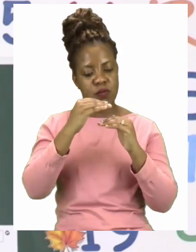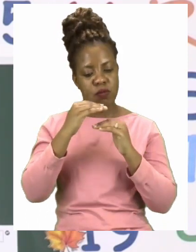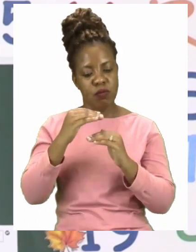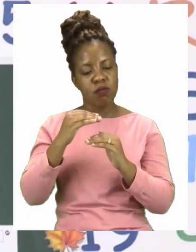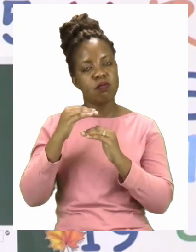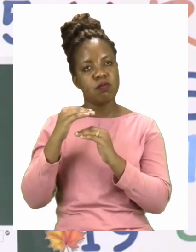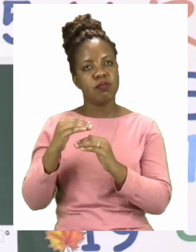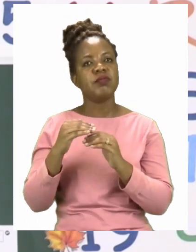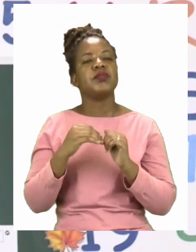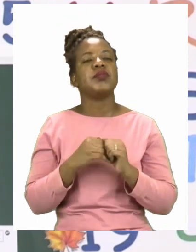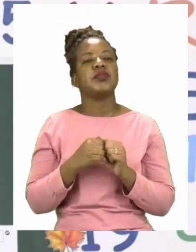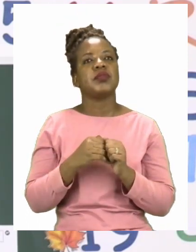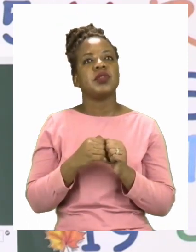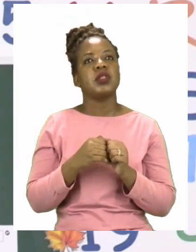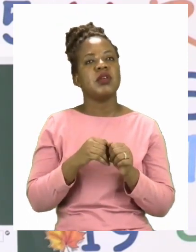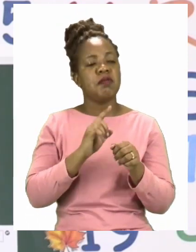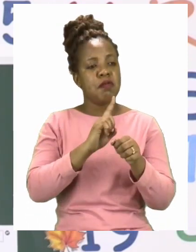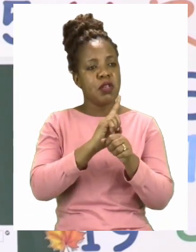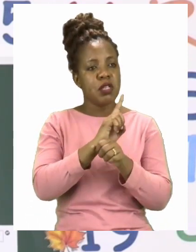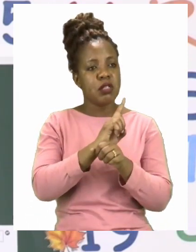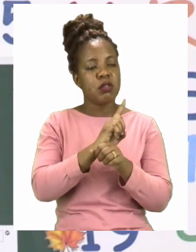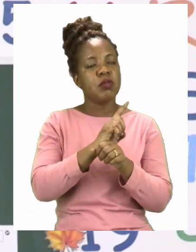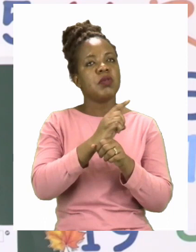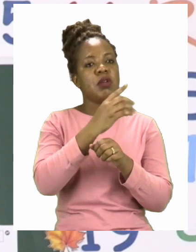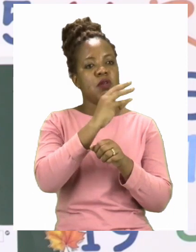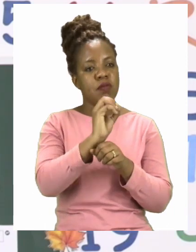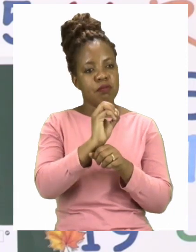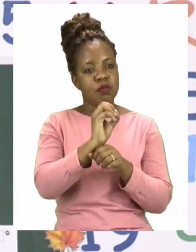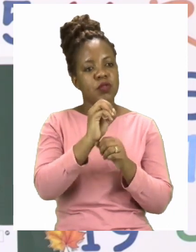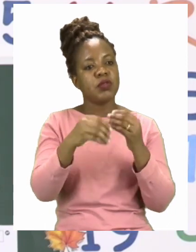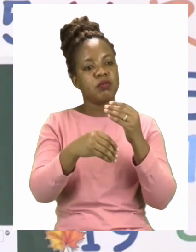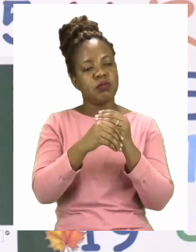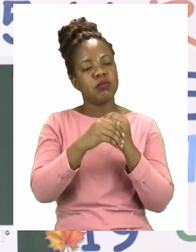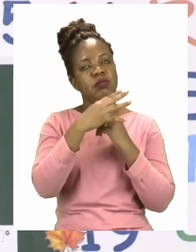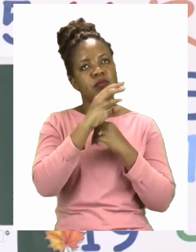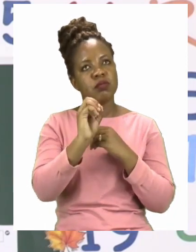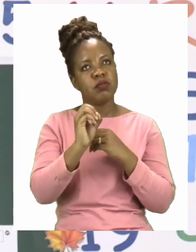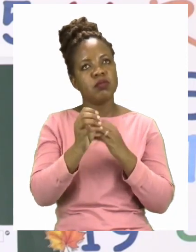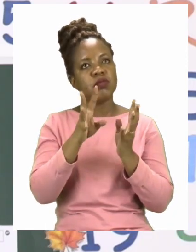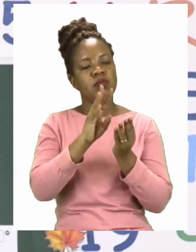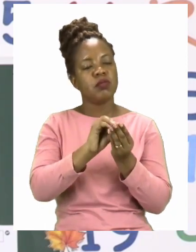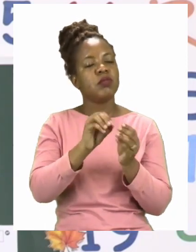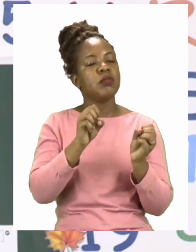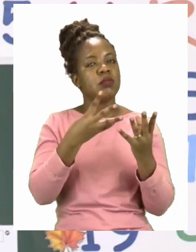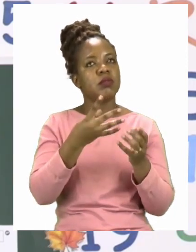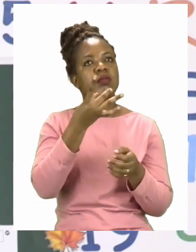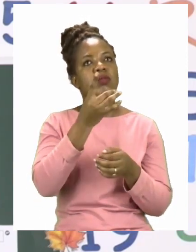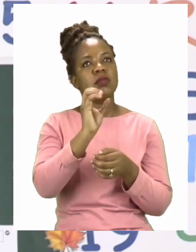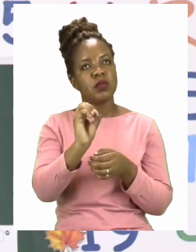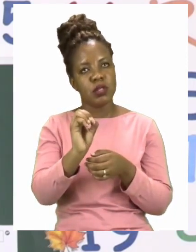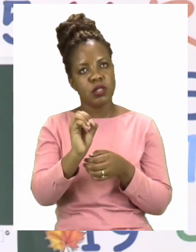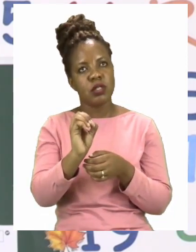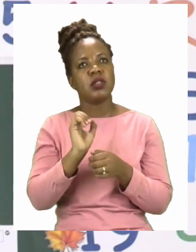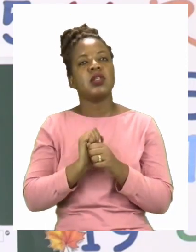plus 40, so we can find out how many pencils there were all together. Then the second step was